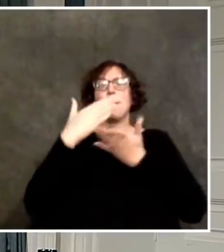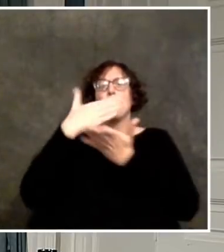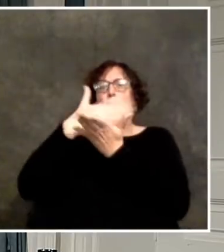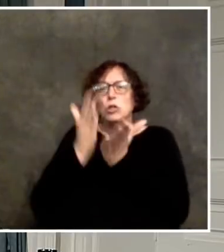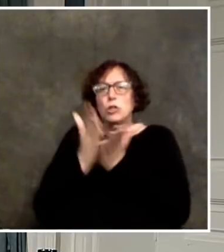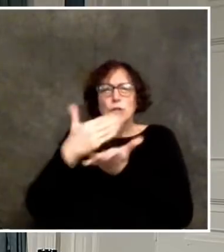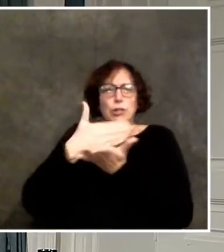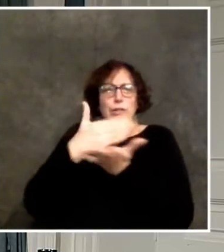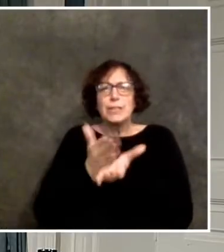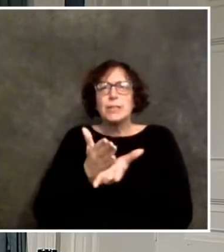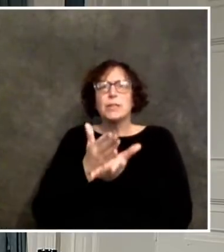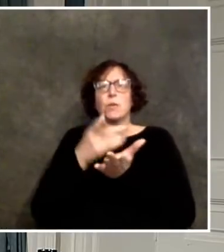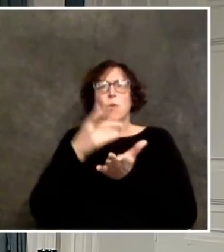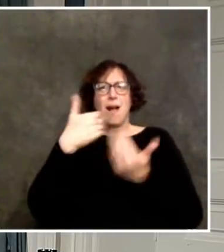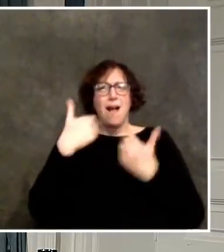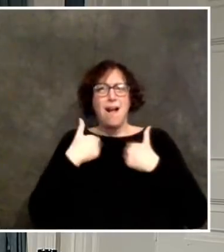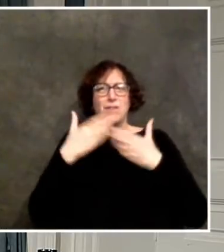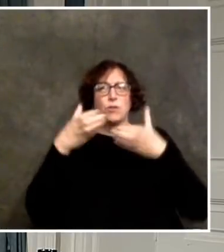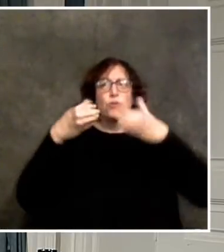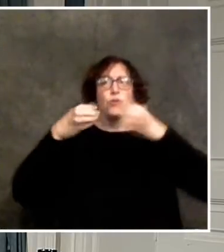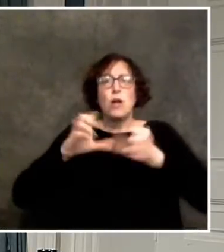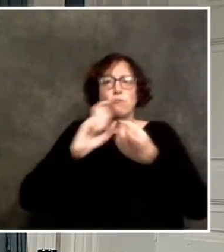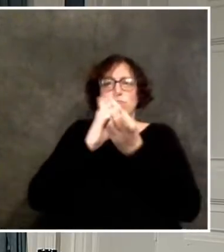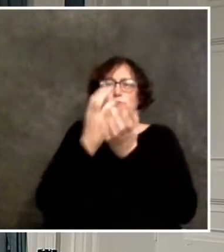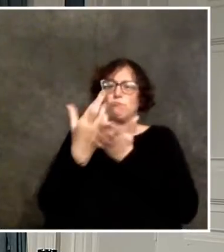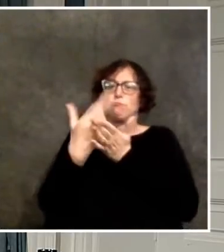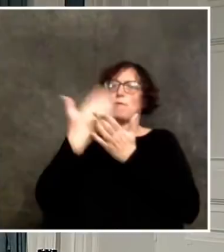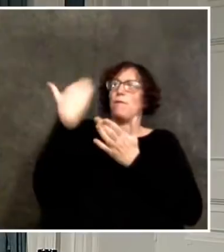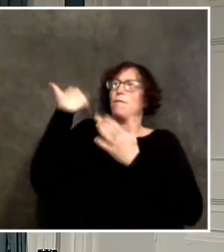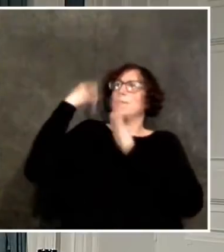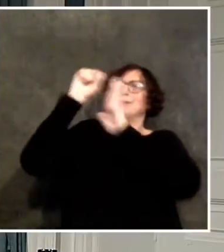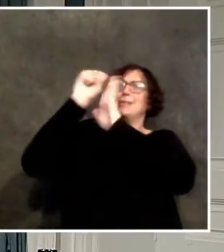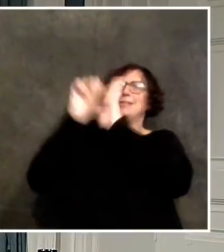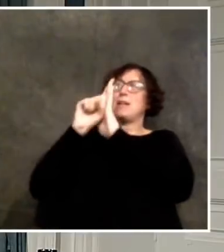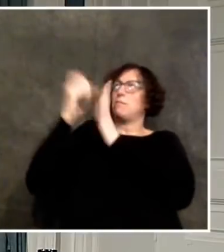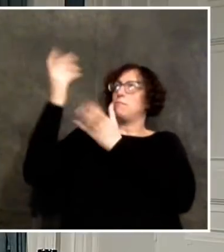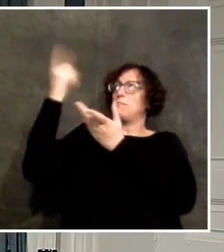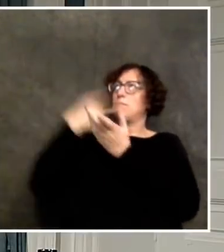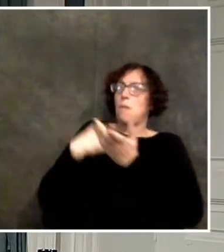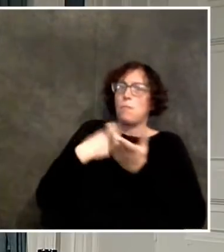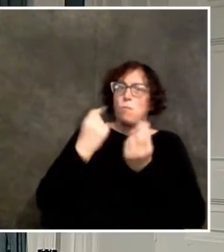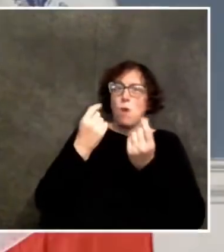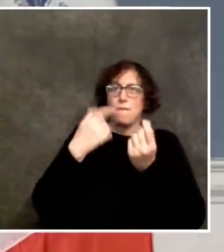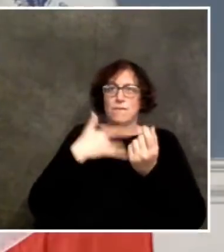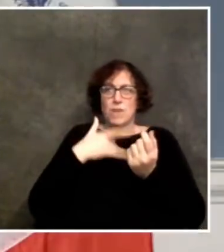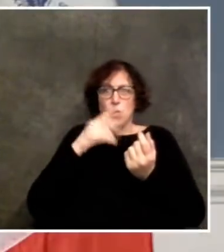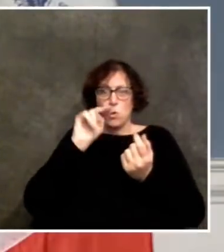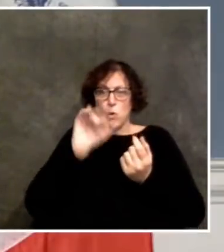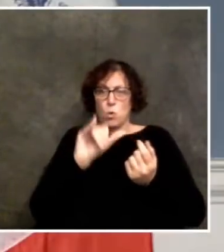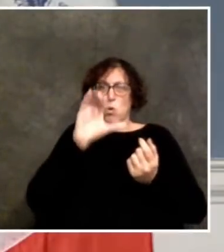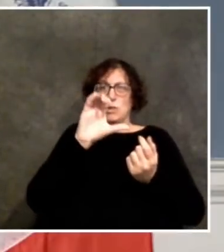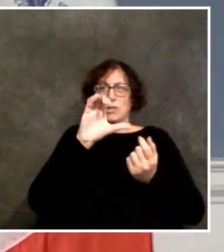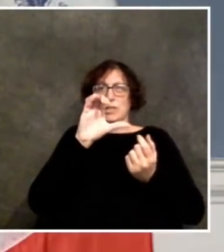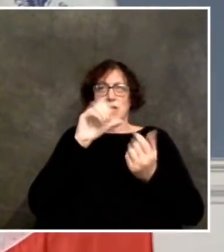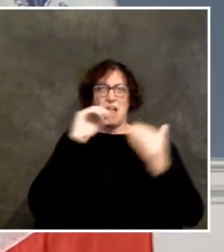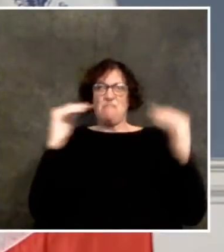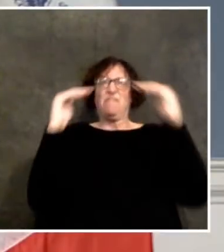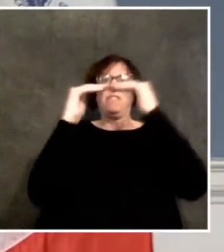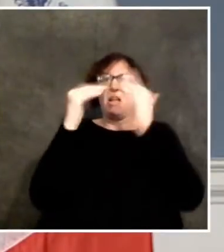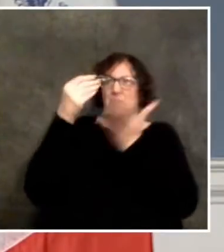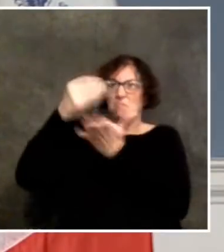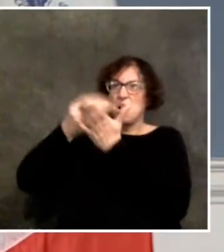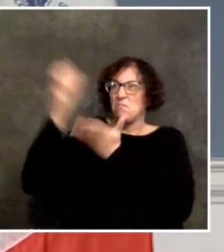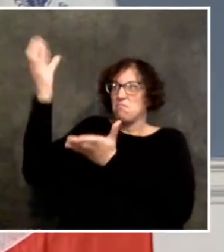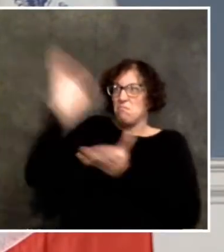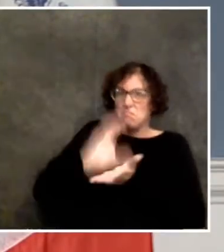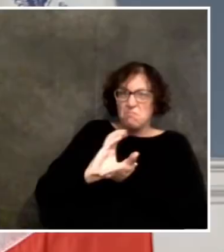budget yet? And do you think the city is getting screwed? Well, thank you for your clear question, Jeff. I have been